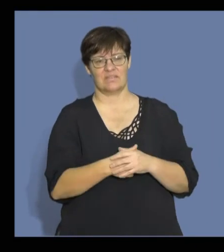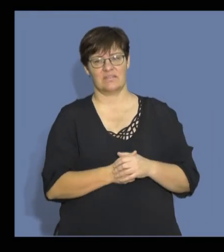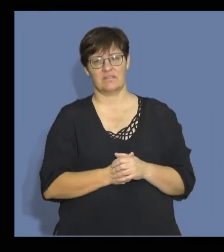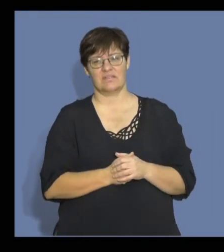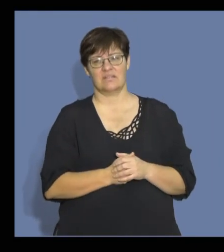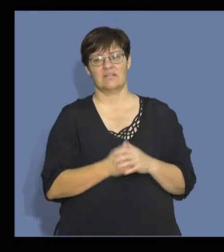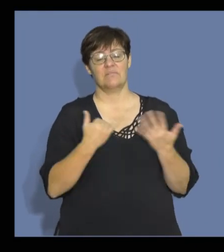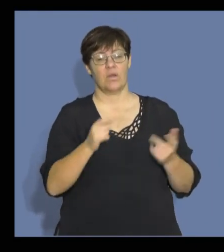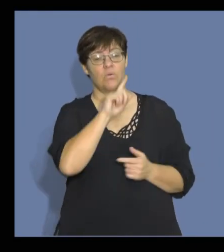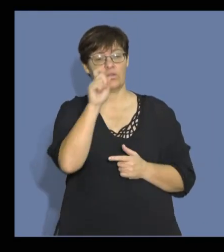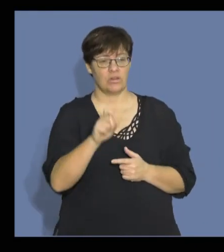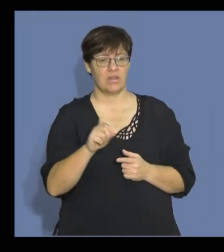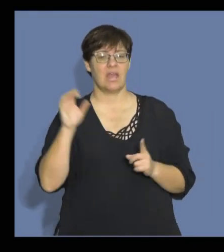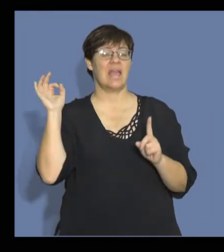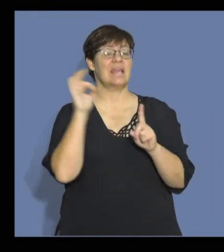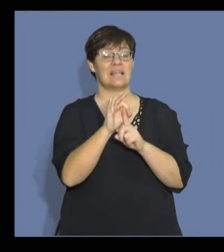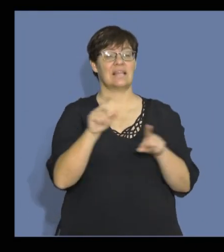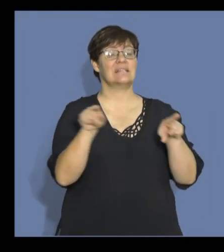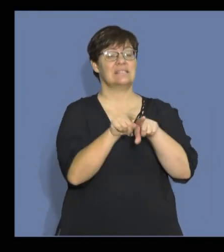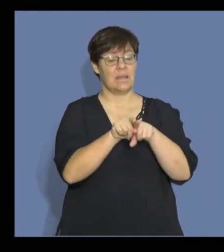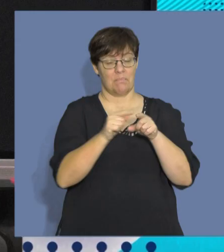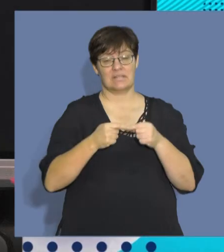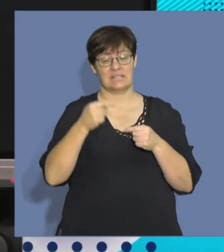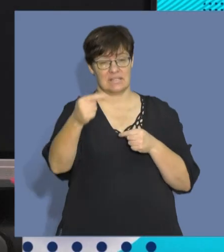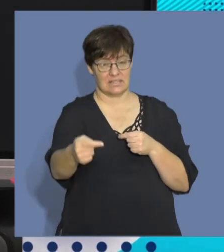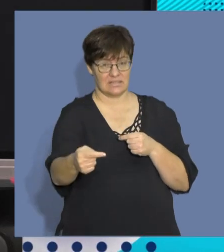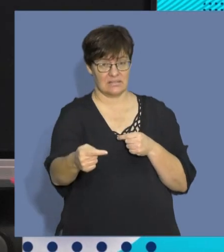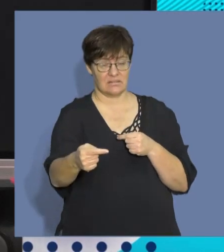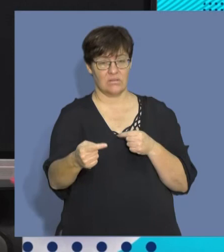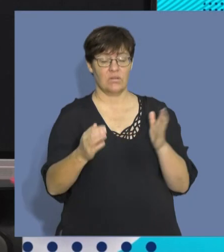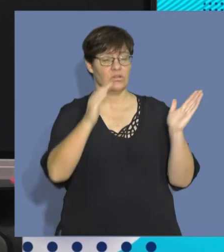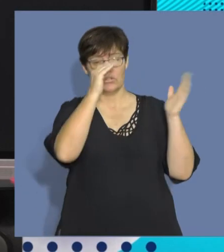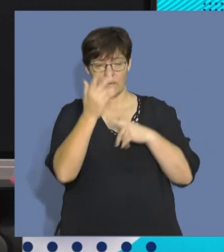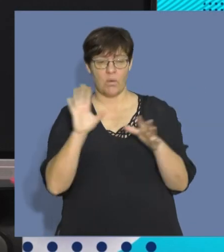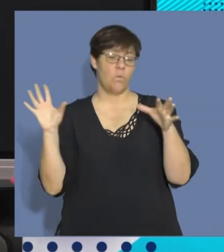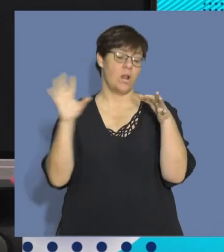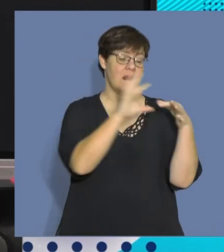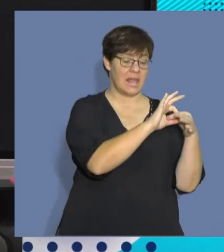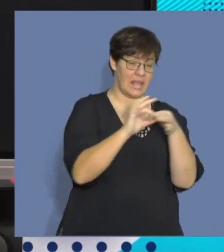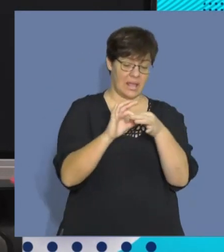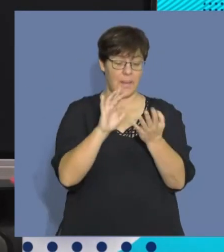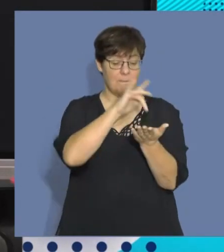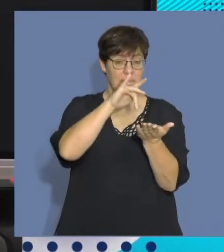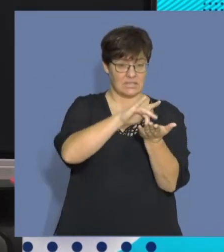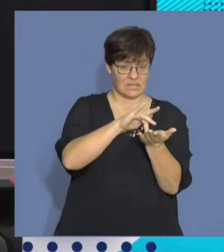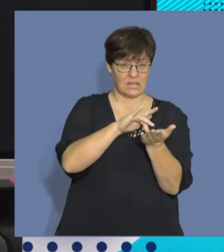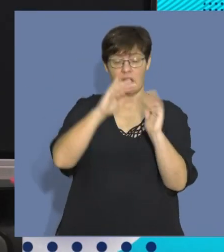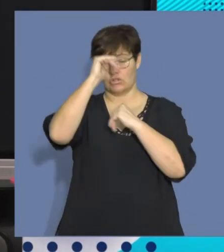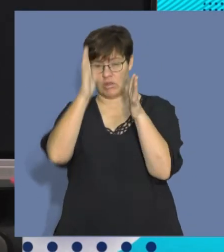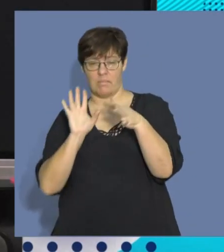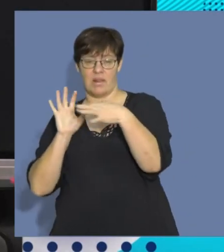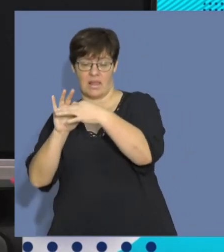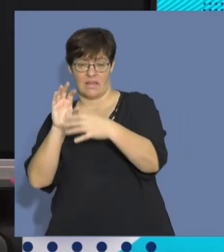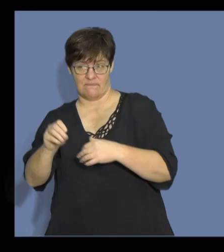question. And this question is going to be exactly like we did with the distance and with the shapes. We're going to be linking the midpoint to a